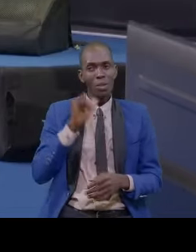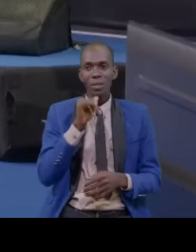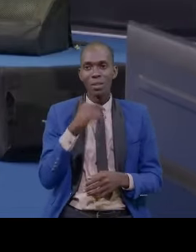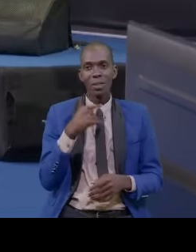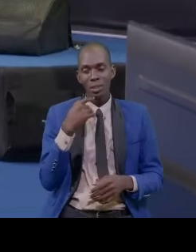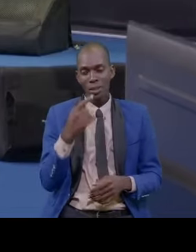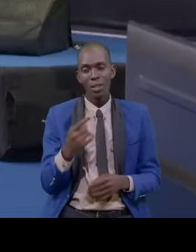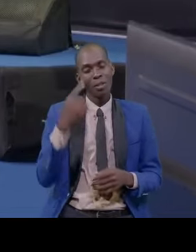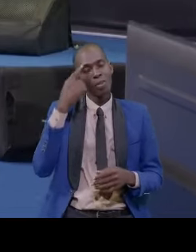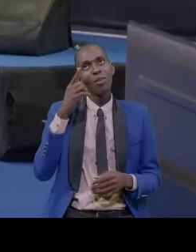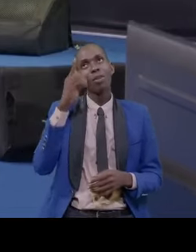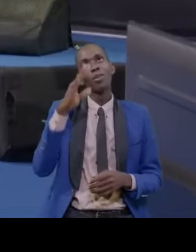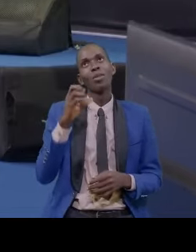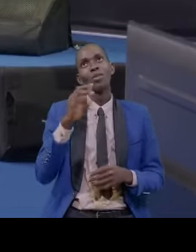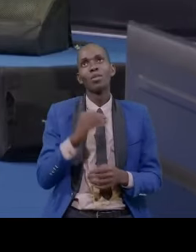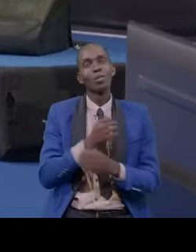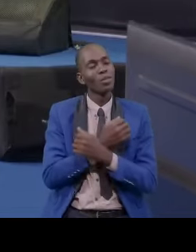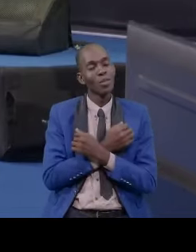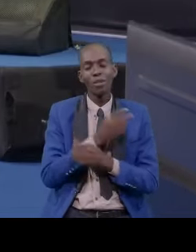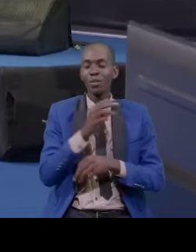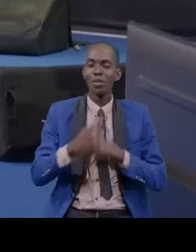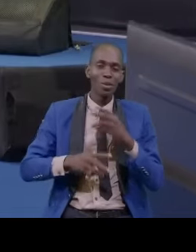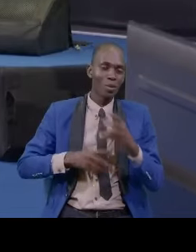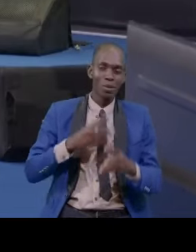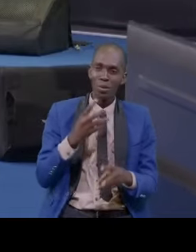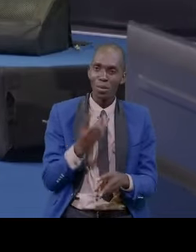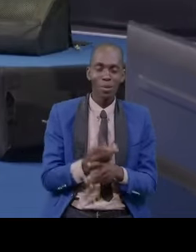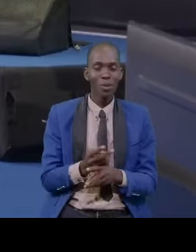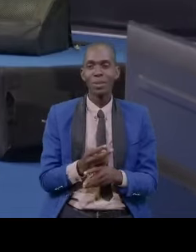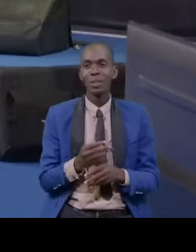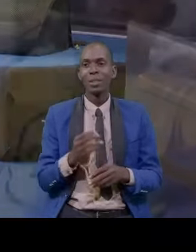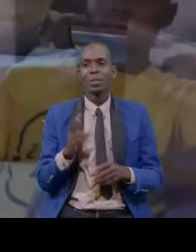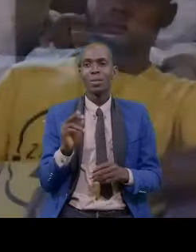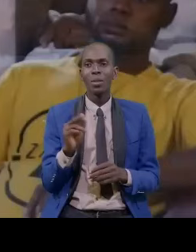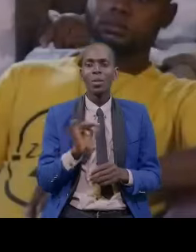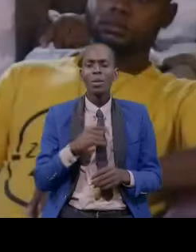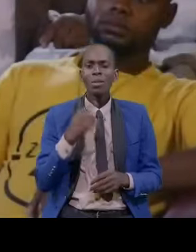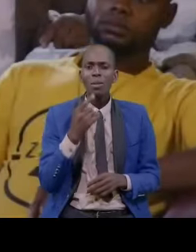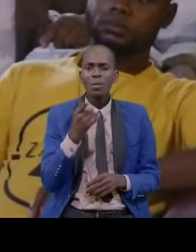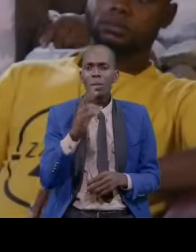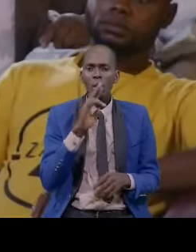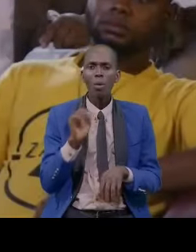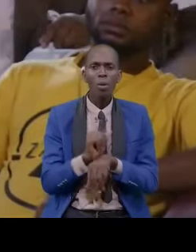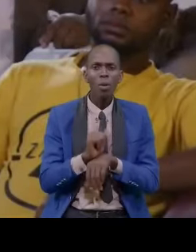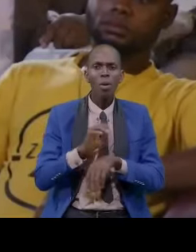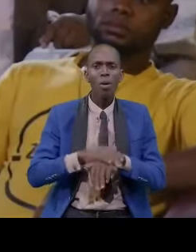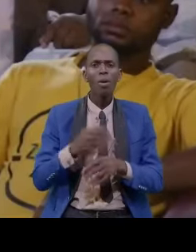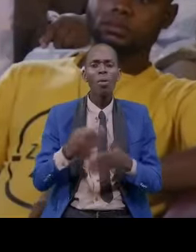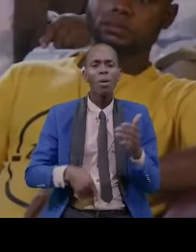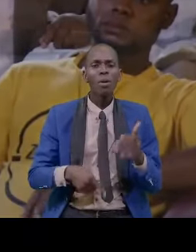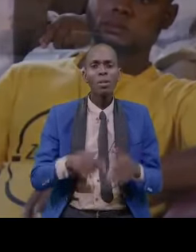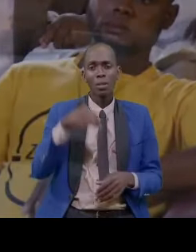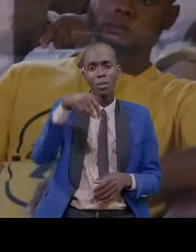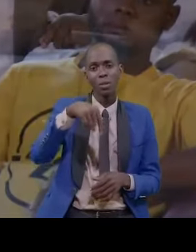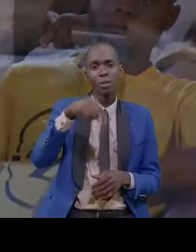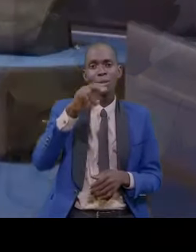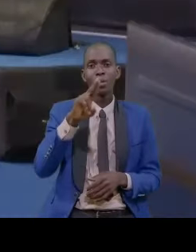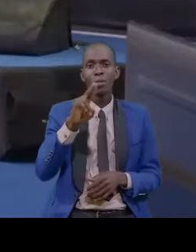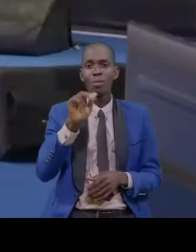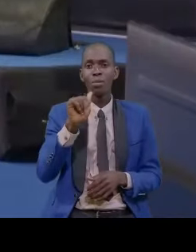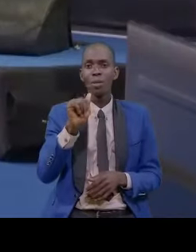that whosoever believeth, no. I'll say, what are you doing now? Quadratic equation, let's begin. And then I go through.